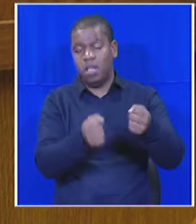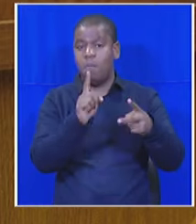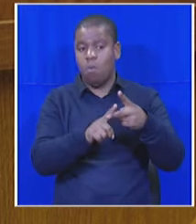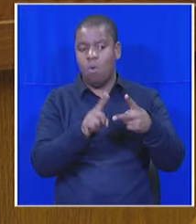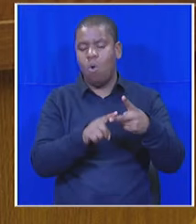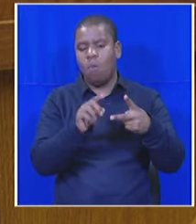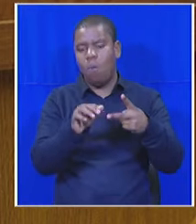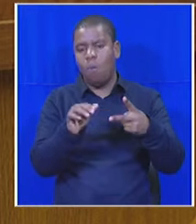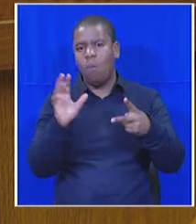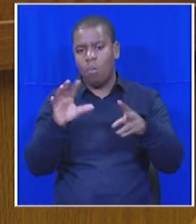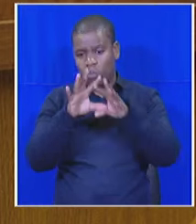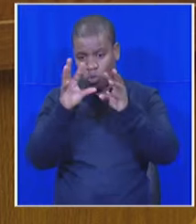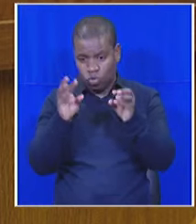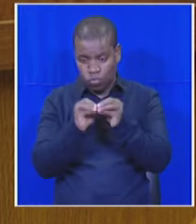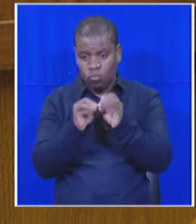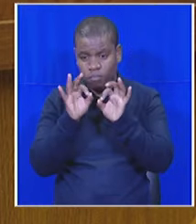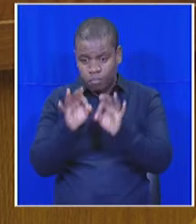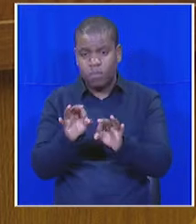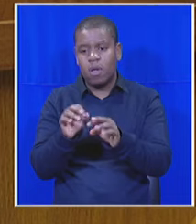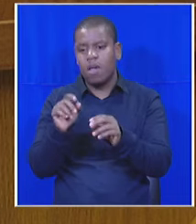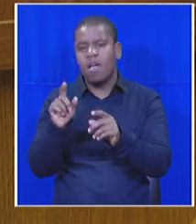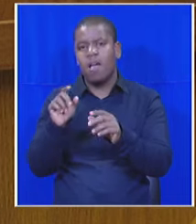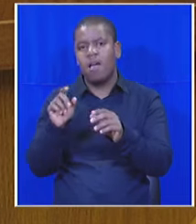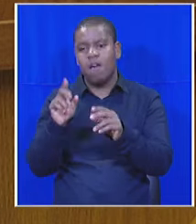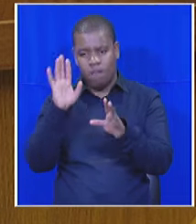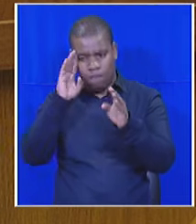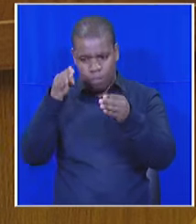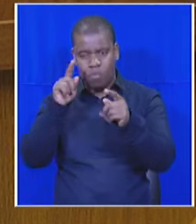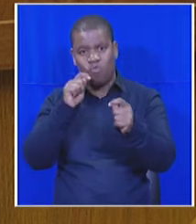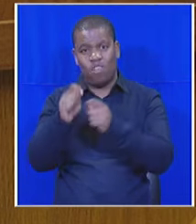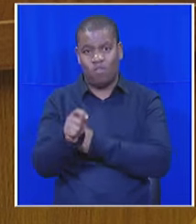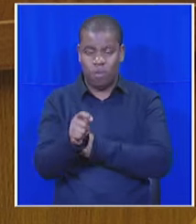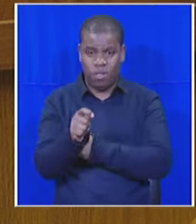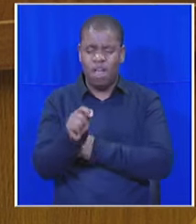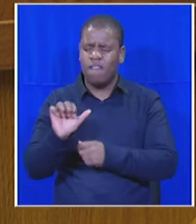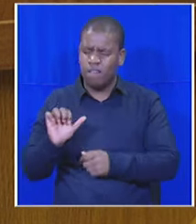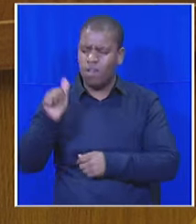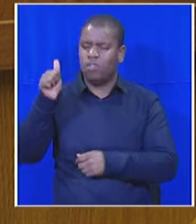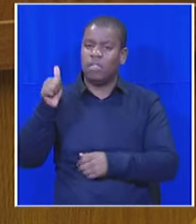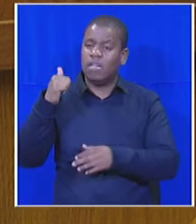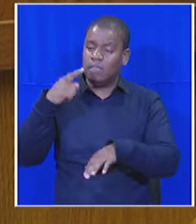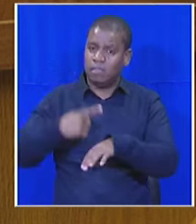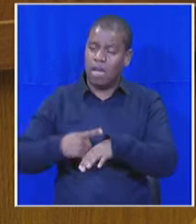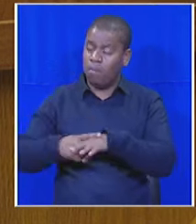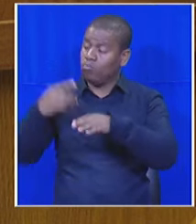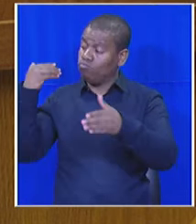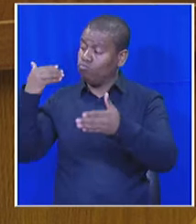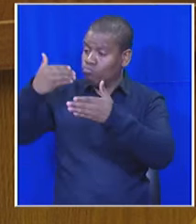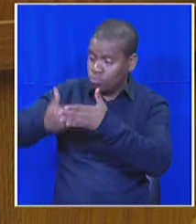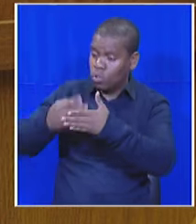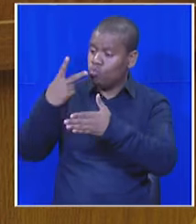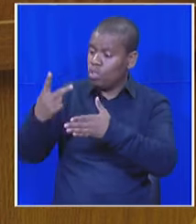the overall issue of transformation. For the first time in 22 years, the people